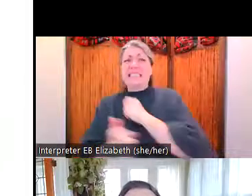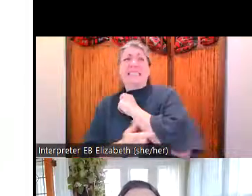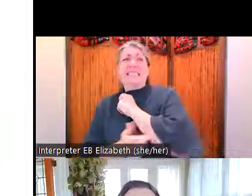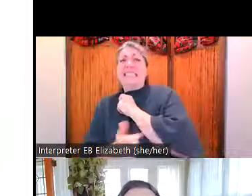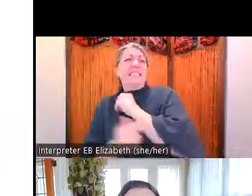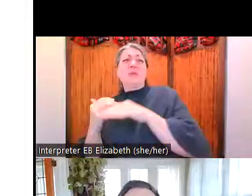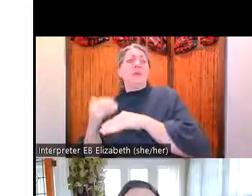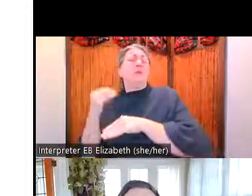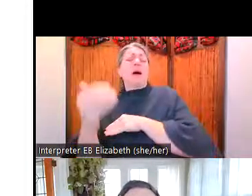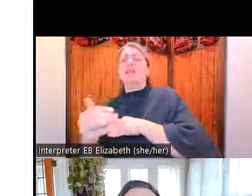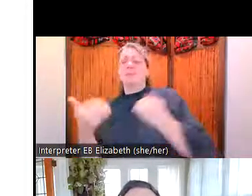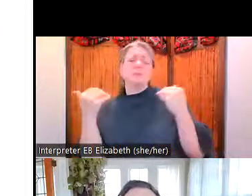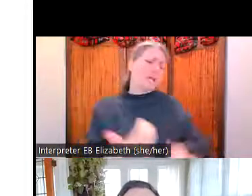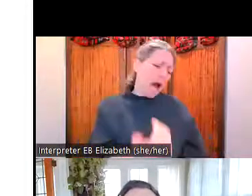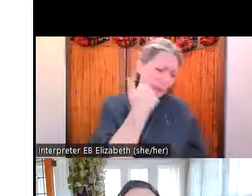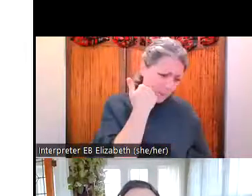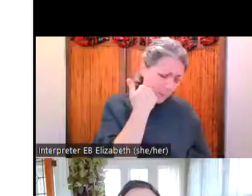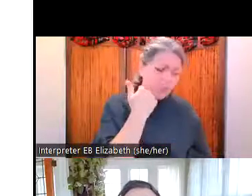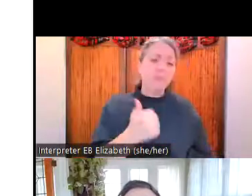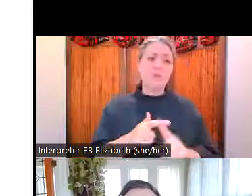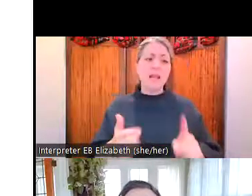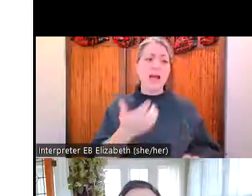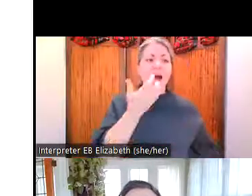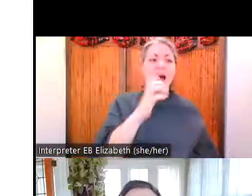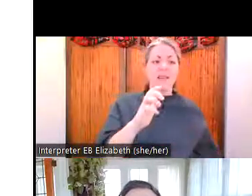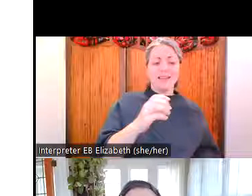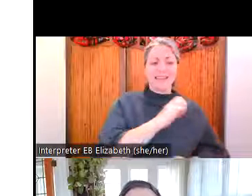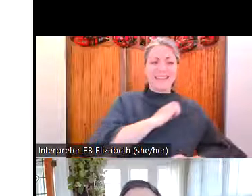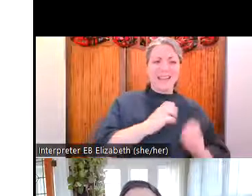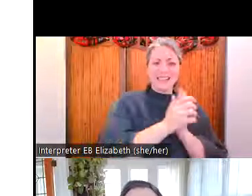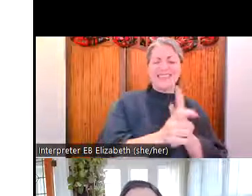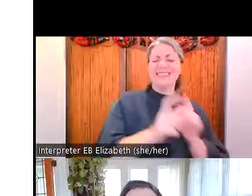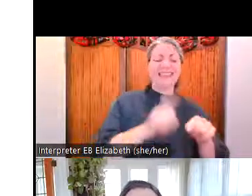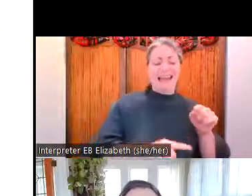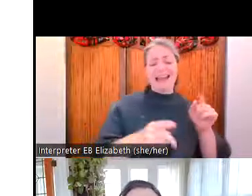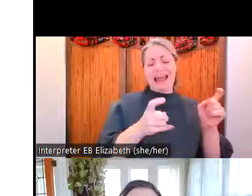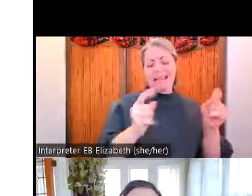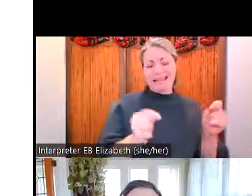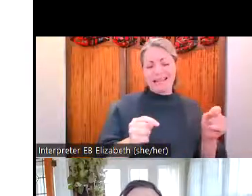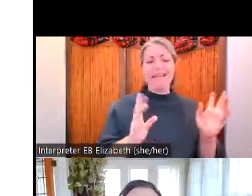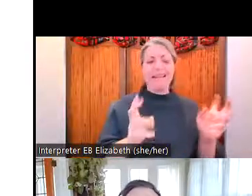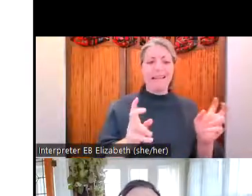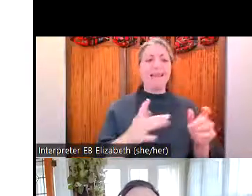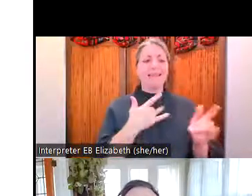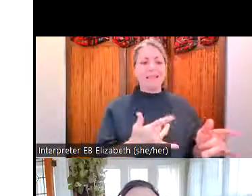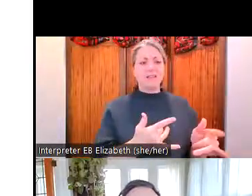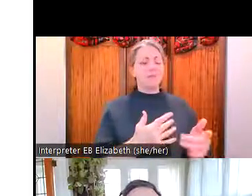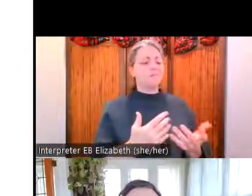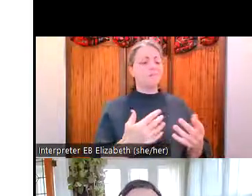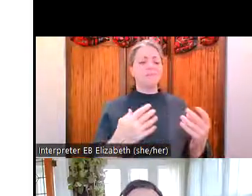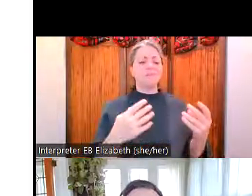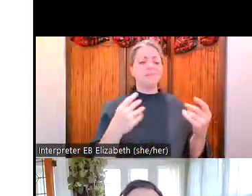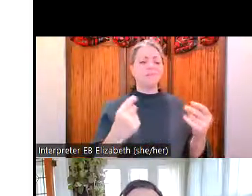But in summary, their hot executive skills can't handle it. They typically might opt for immediate gratification because they're